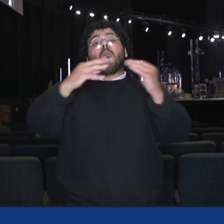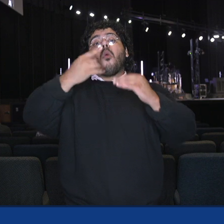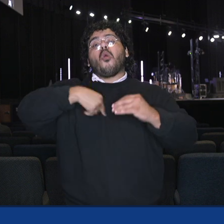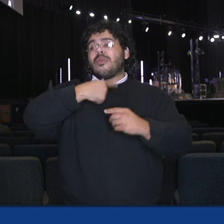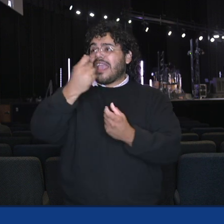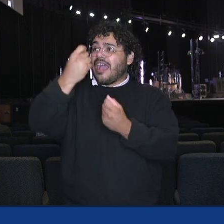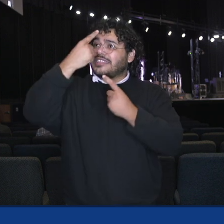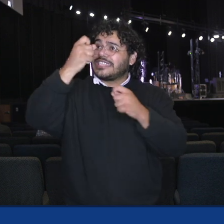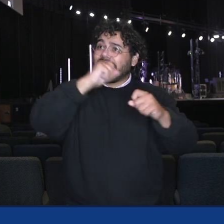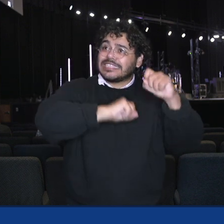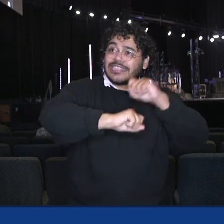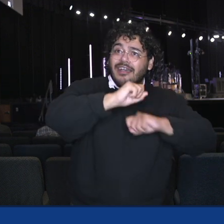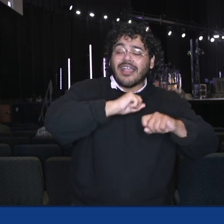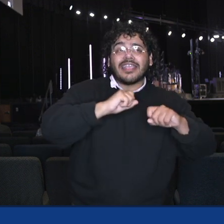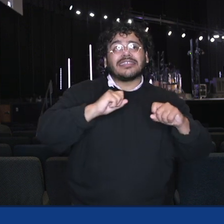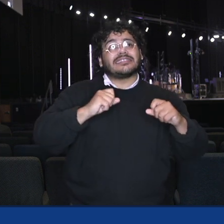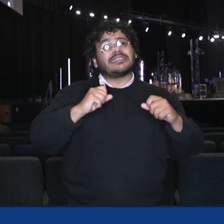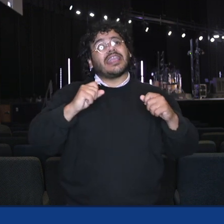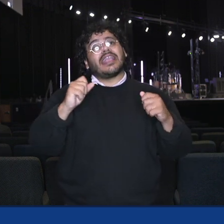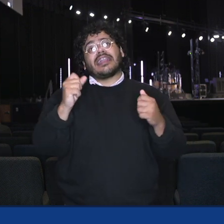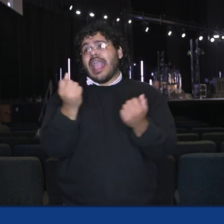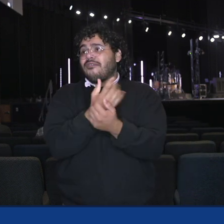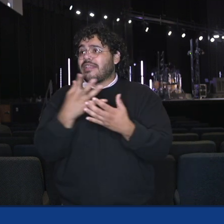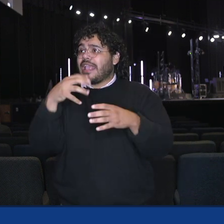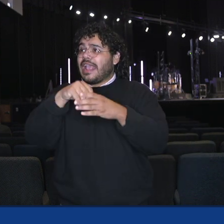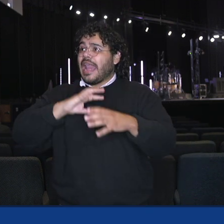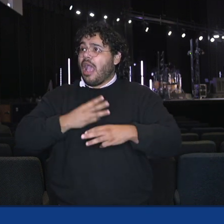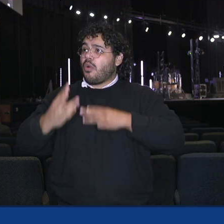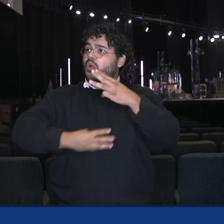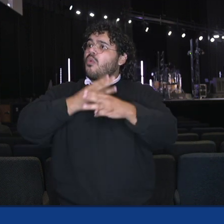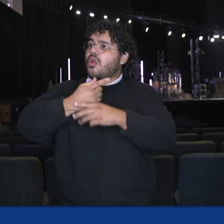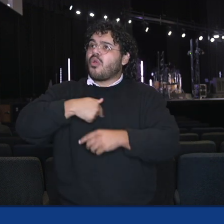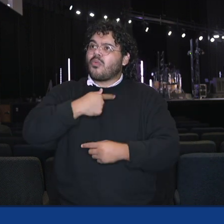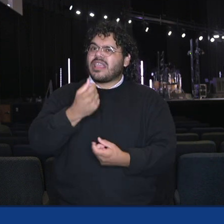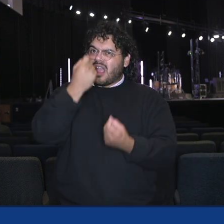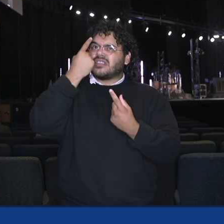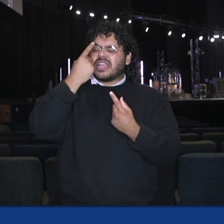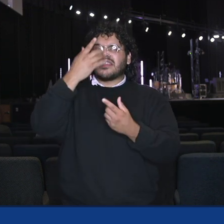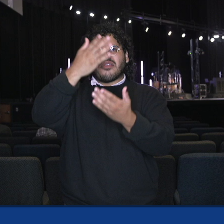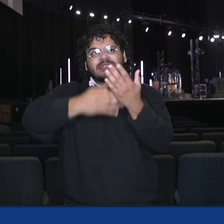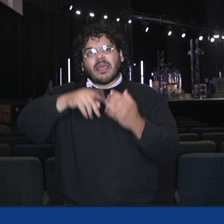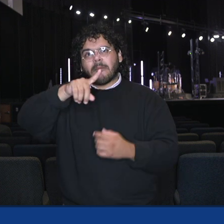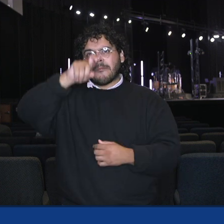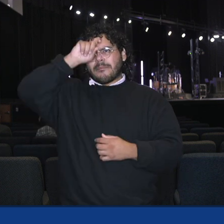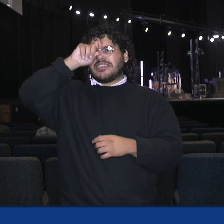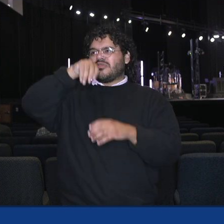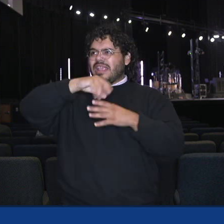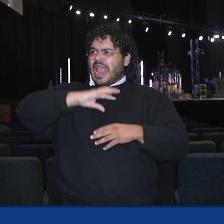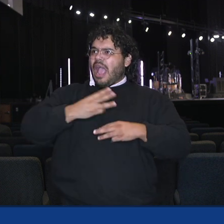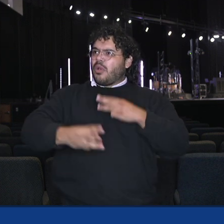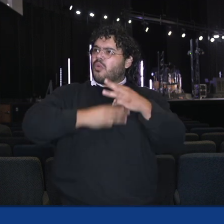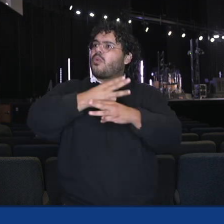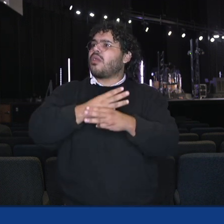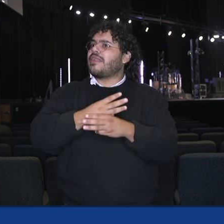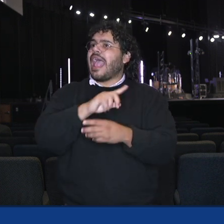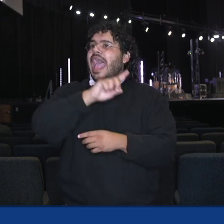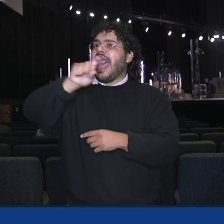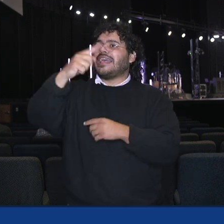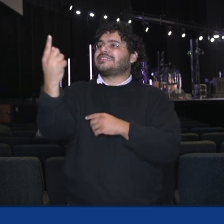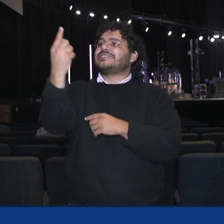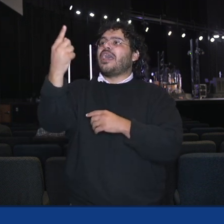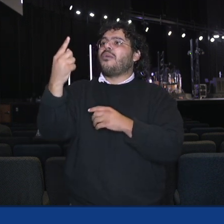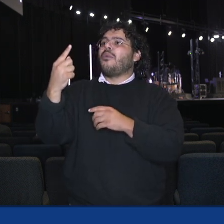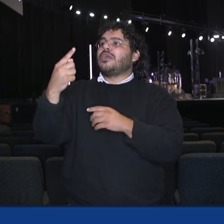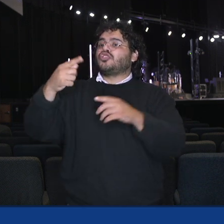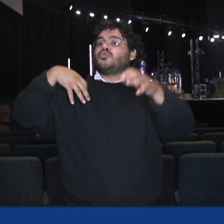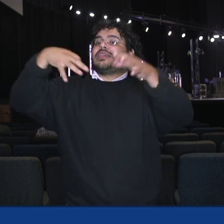that not everything is measurable or observable. There is mystery in this world. Ask someone to explain quantum